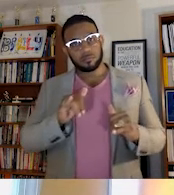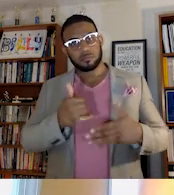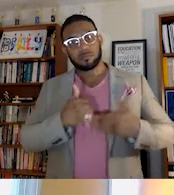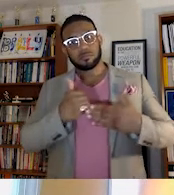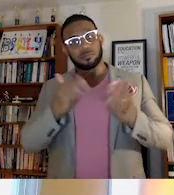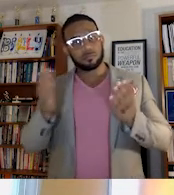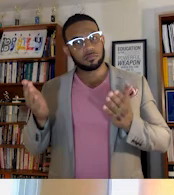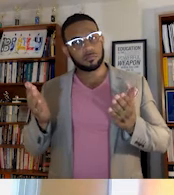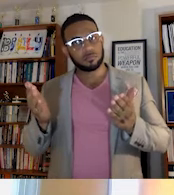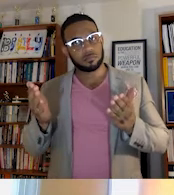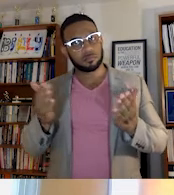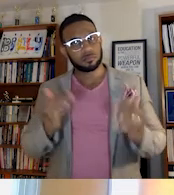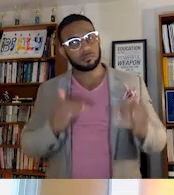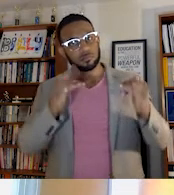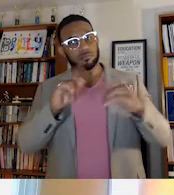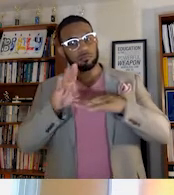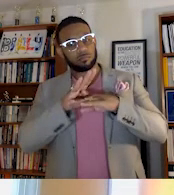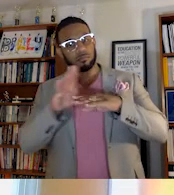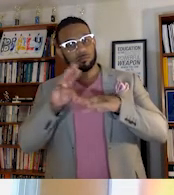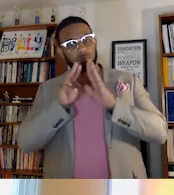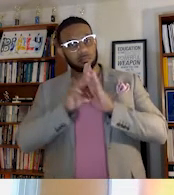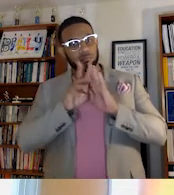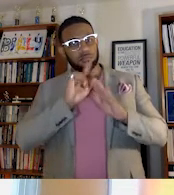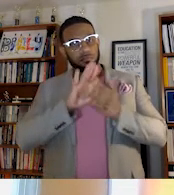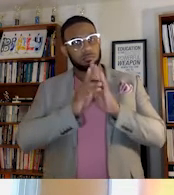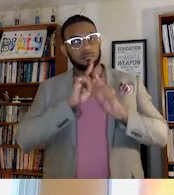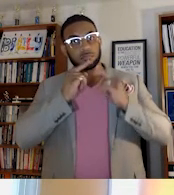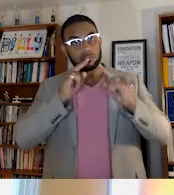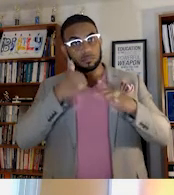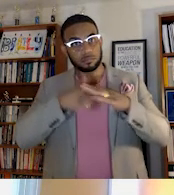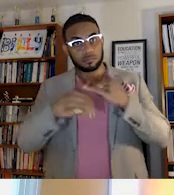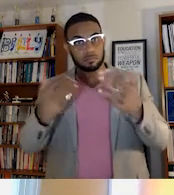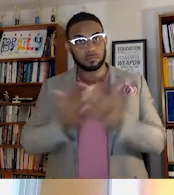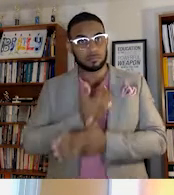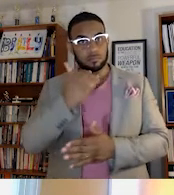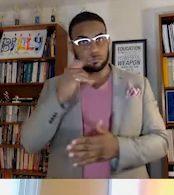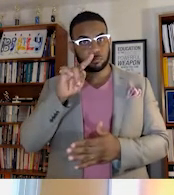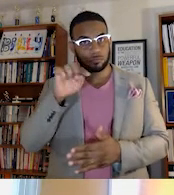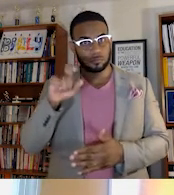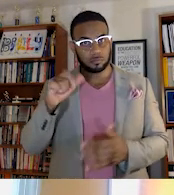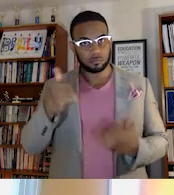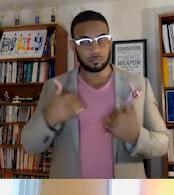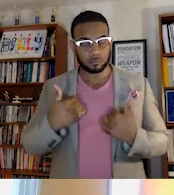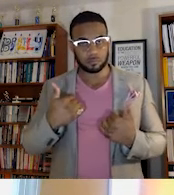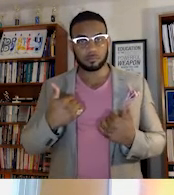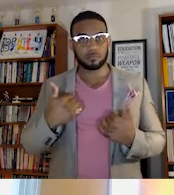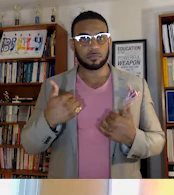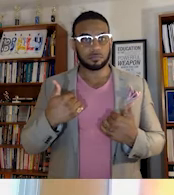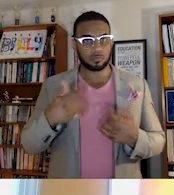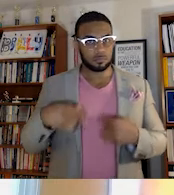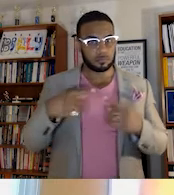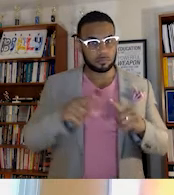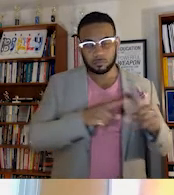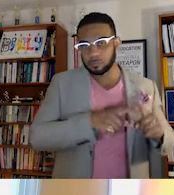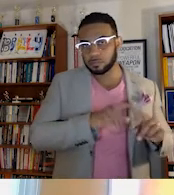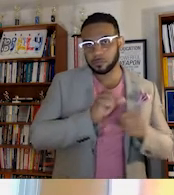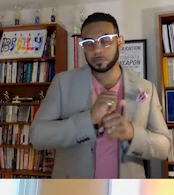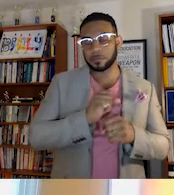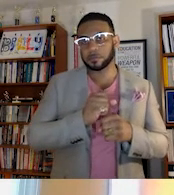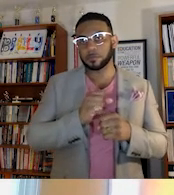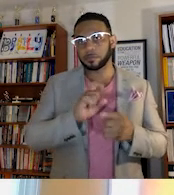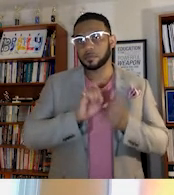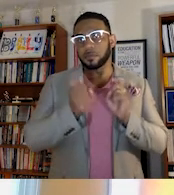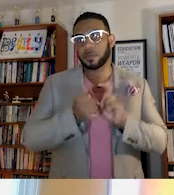to help bring it so that its business model can be successful under the new attacks that we have, as well as, making